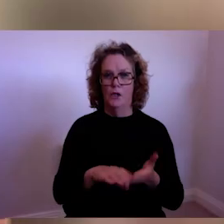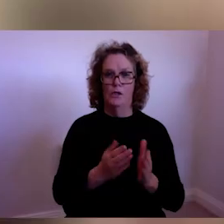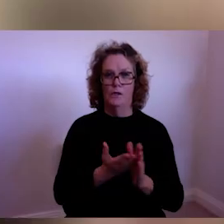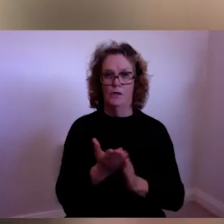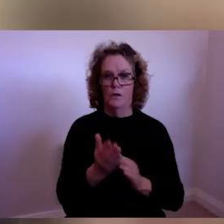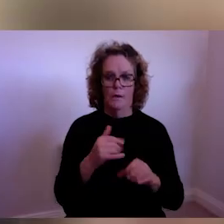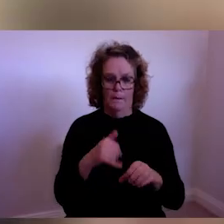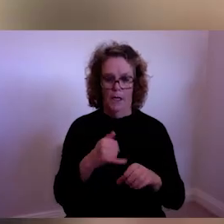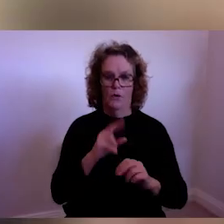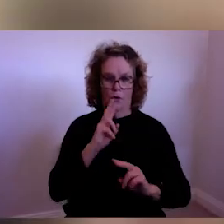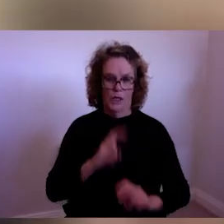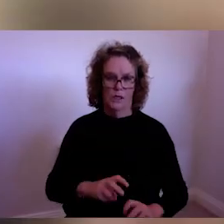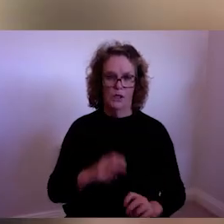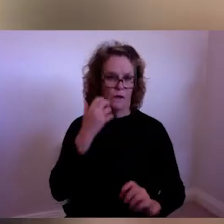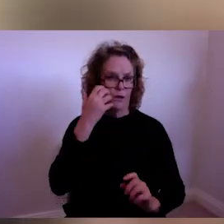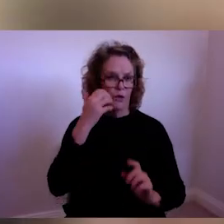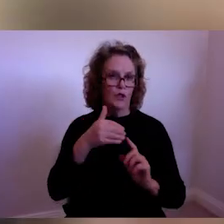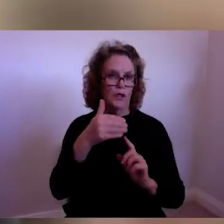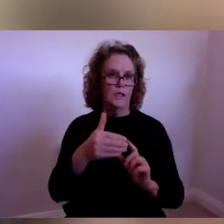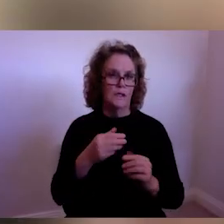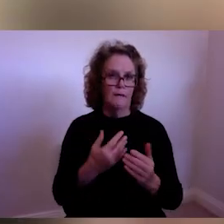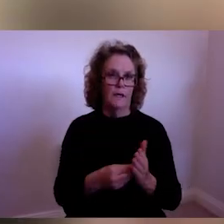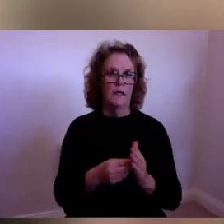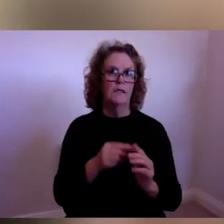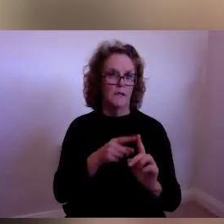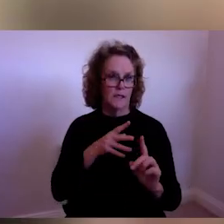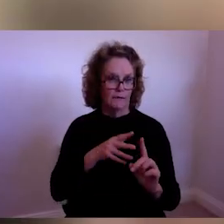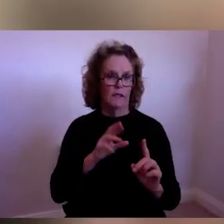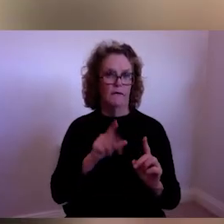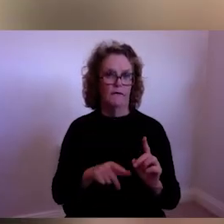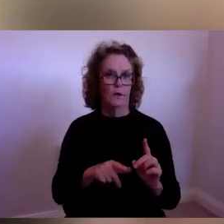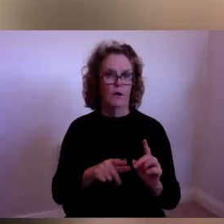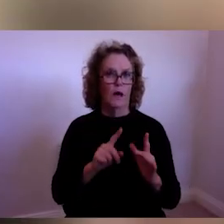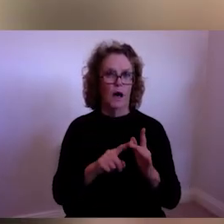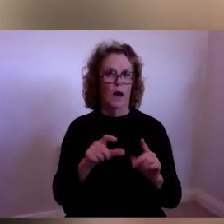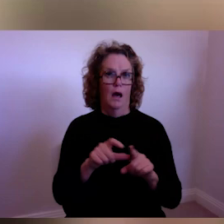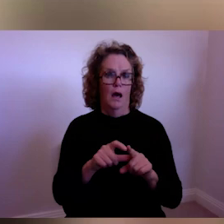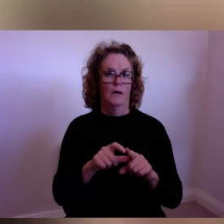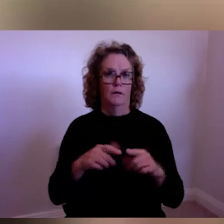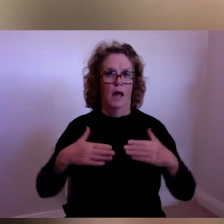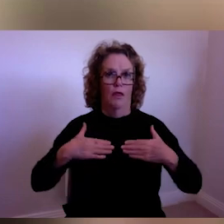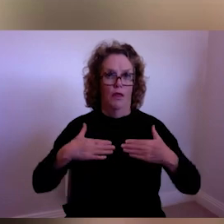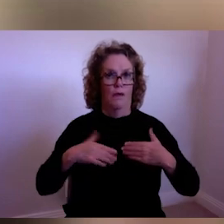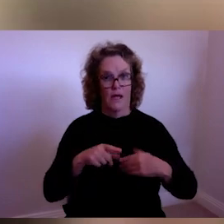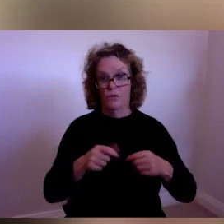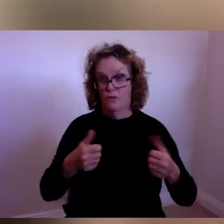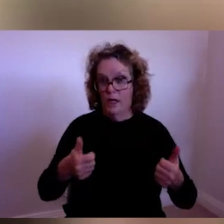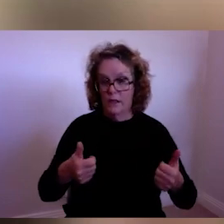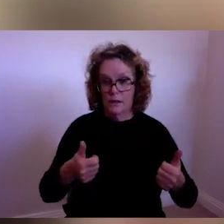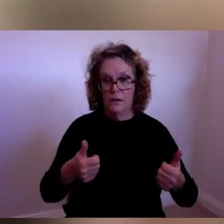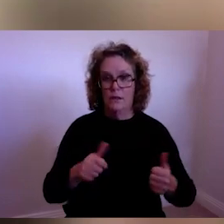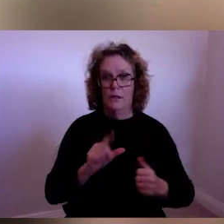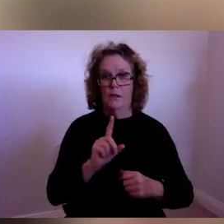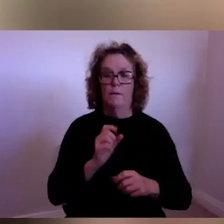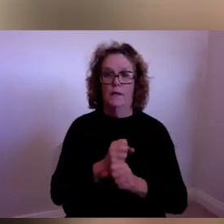Future Fund specifically on intellectual disability health, and that's a kind of great gain for the sector. We've got to make sure that